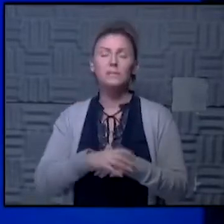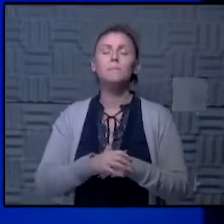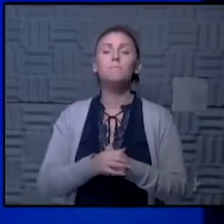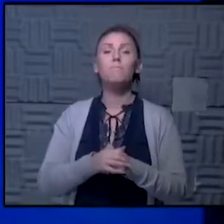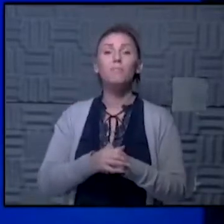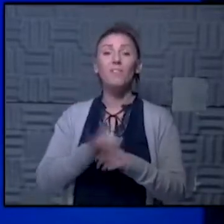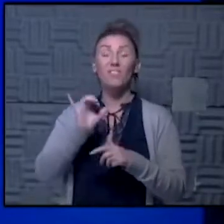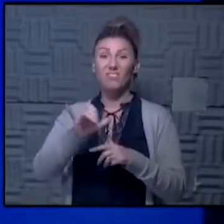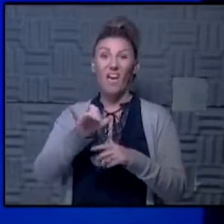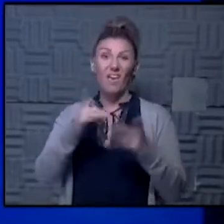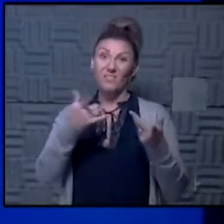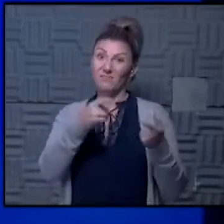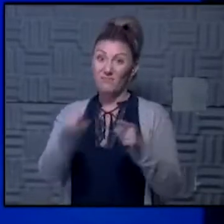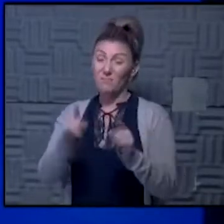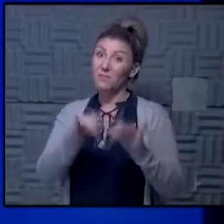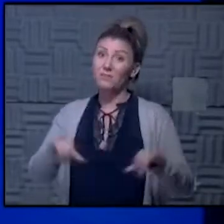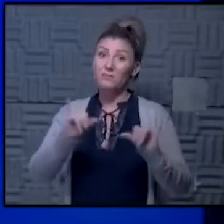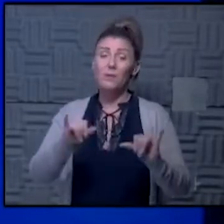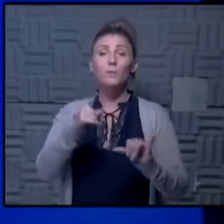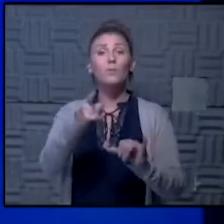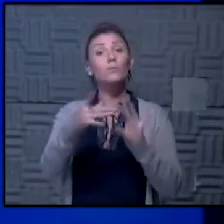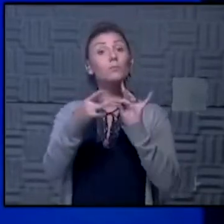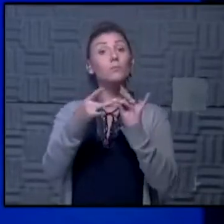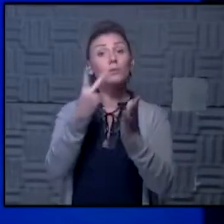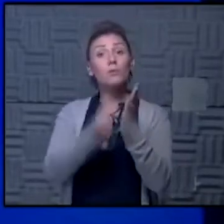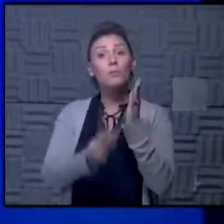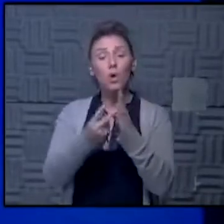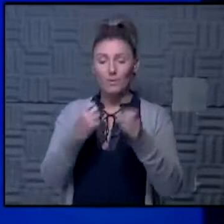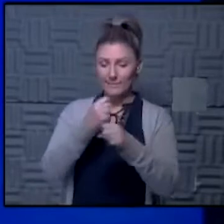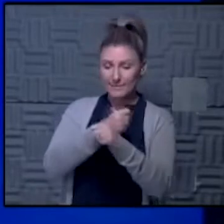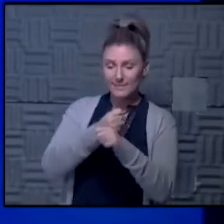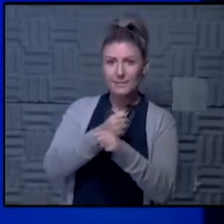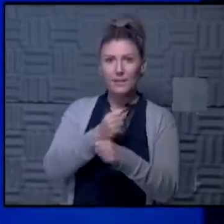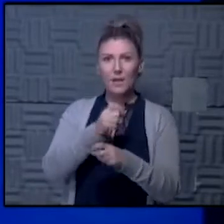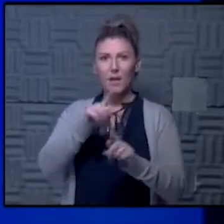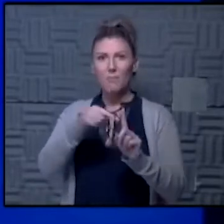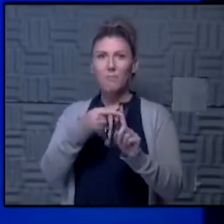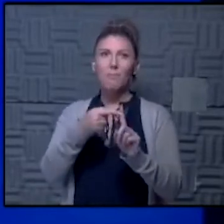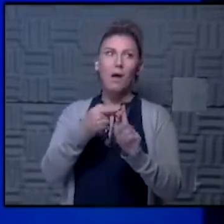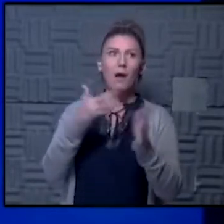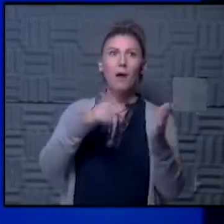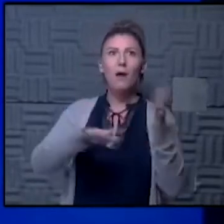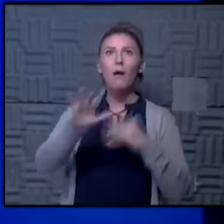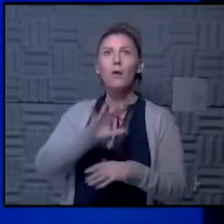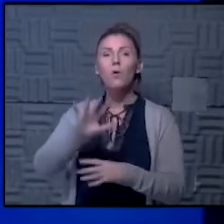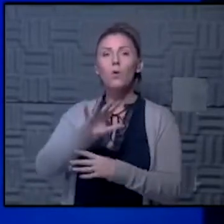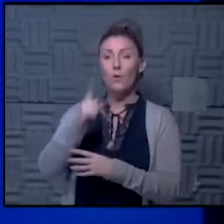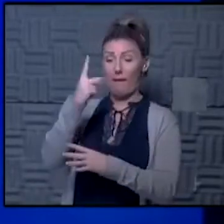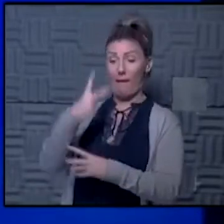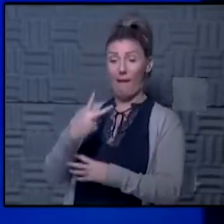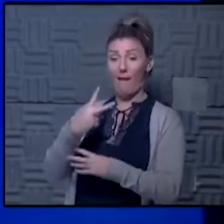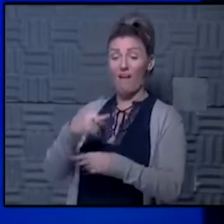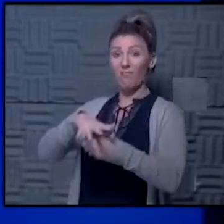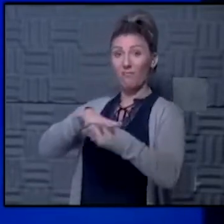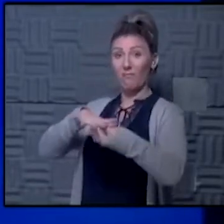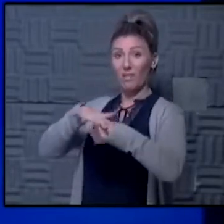common. You mentioned both the sort of statistic about half of the